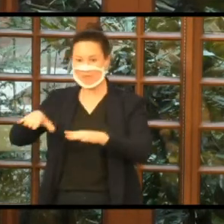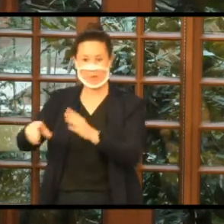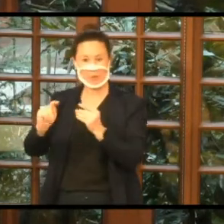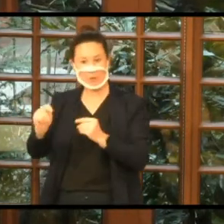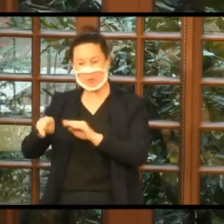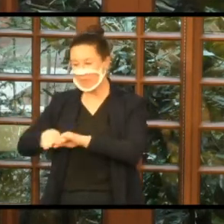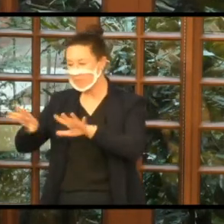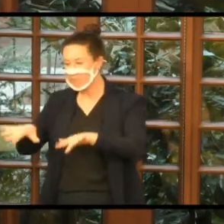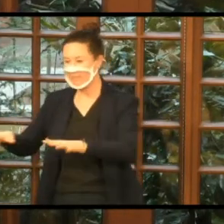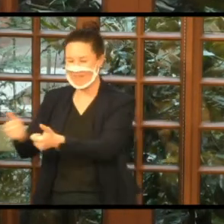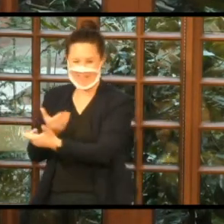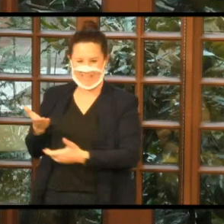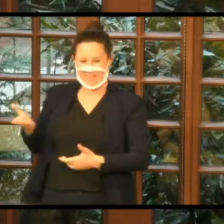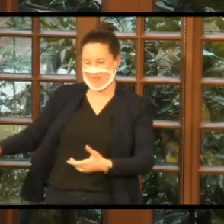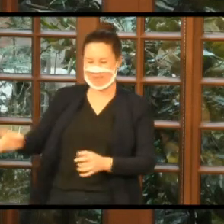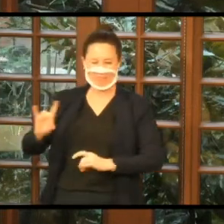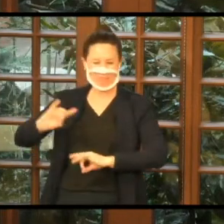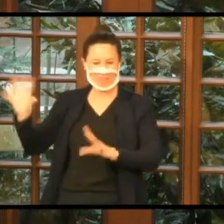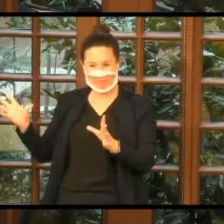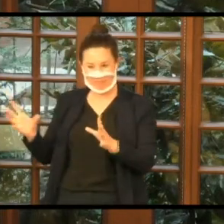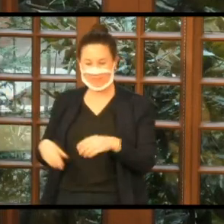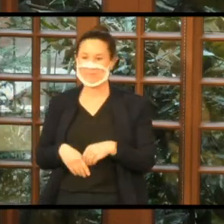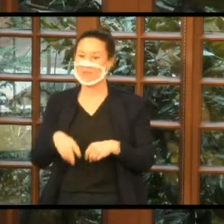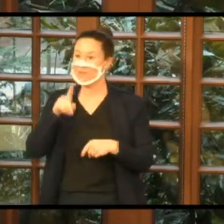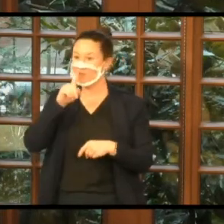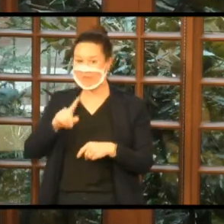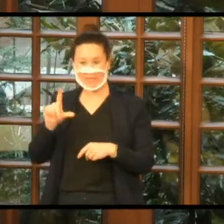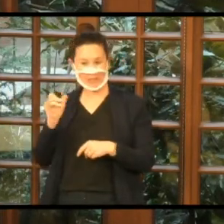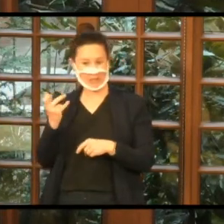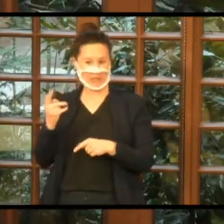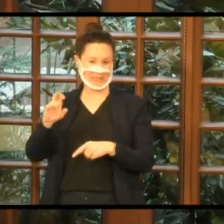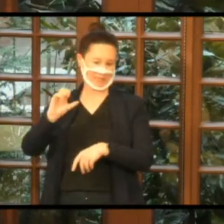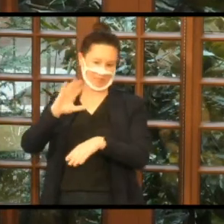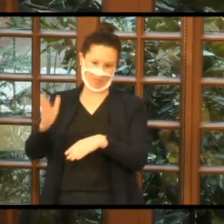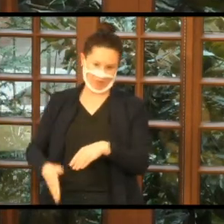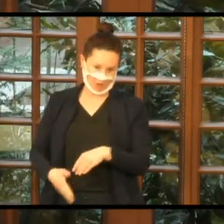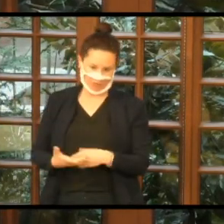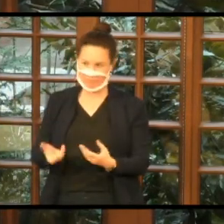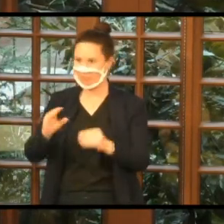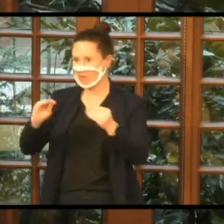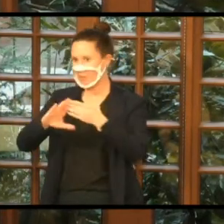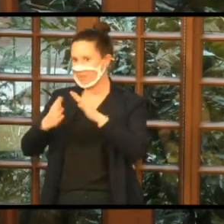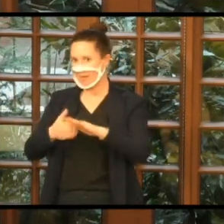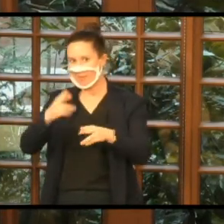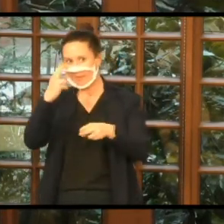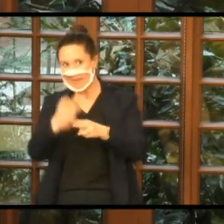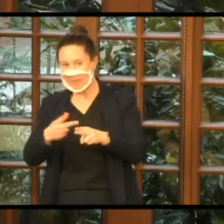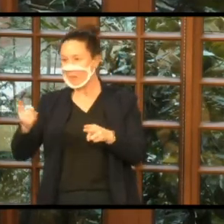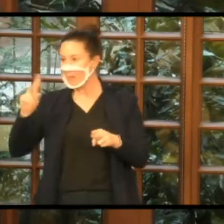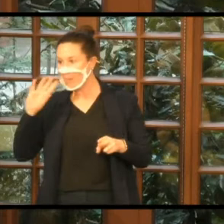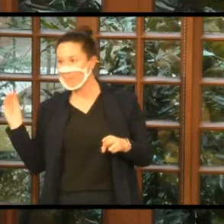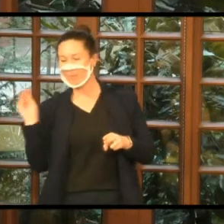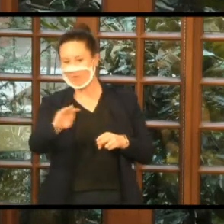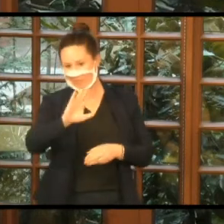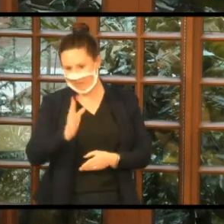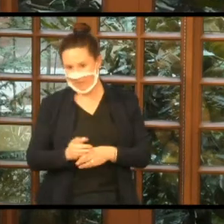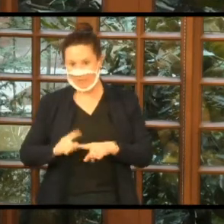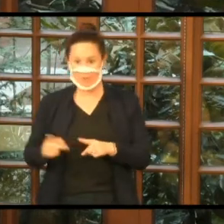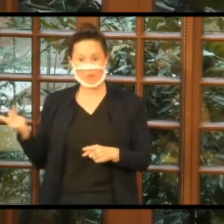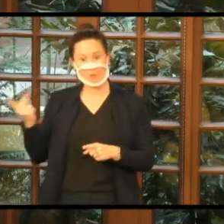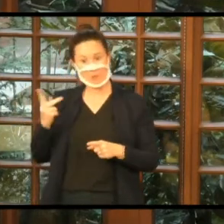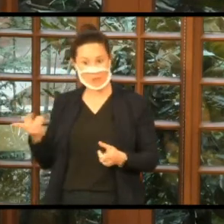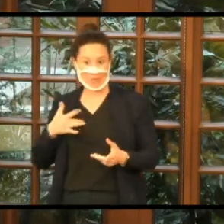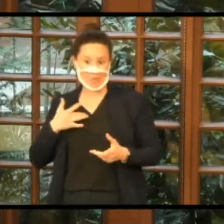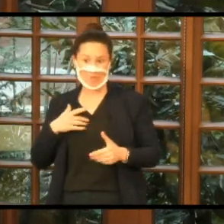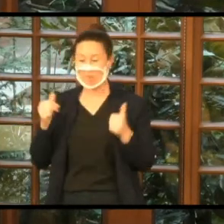life was potent. It hardly mattered that logistics never materialized. No town was ever named precisely. My mother and her friends were content to